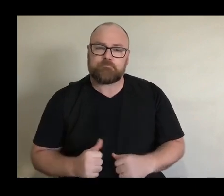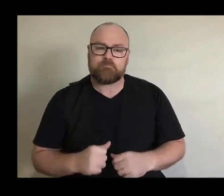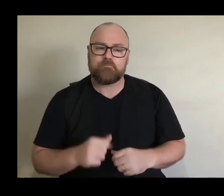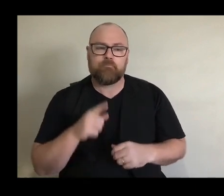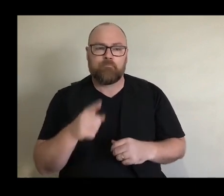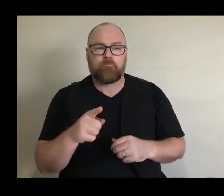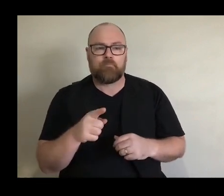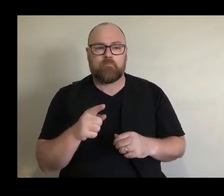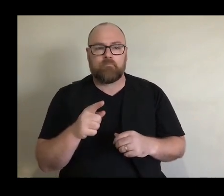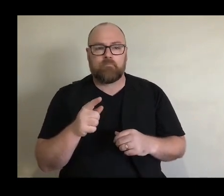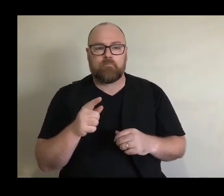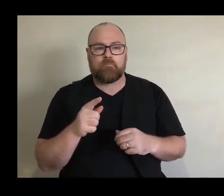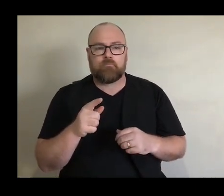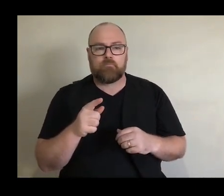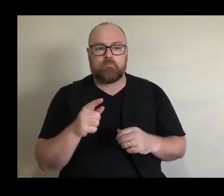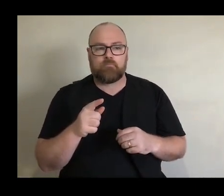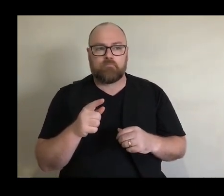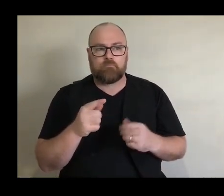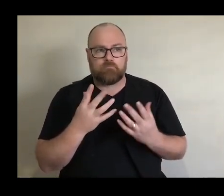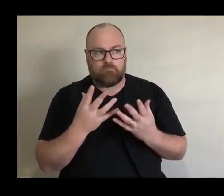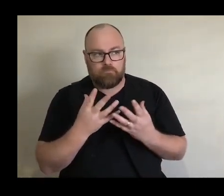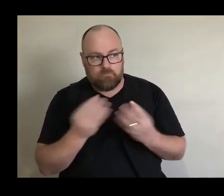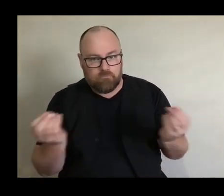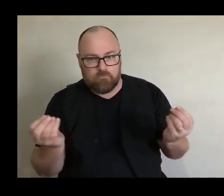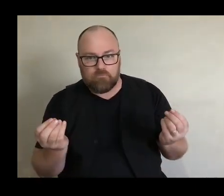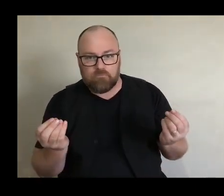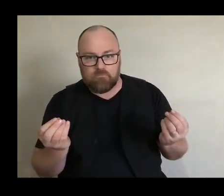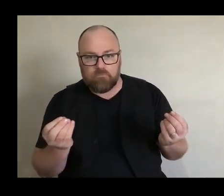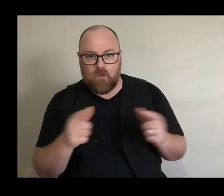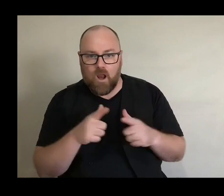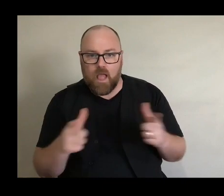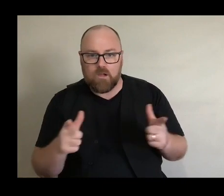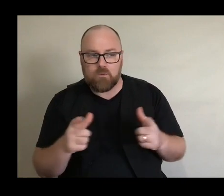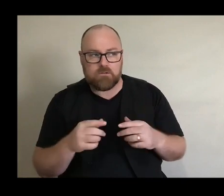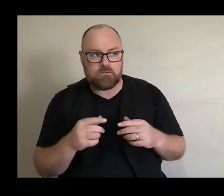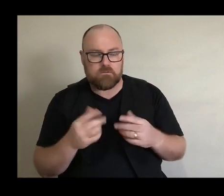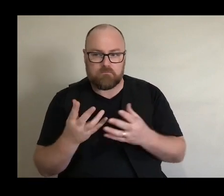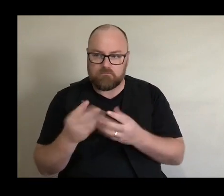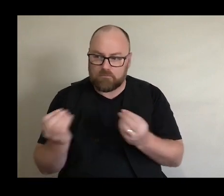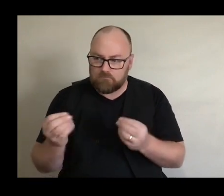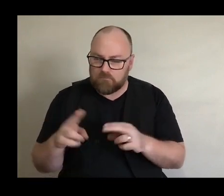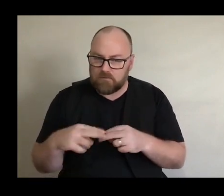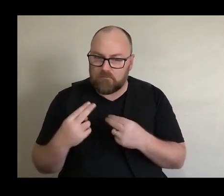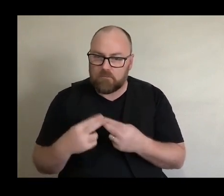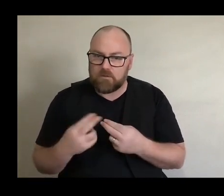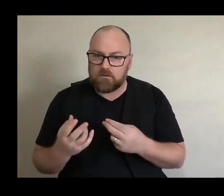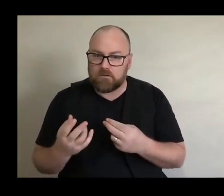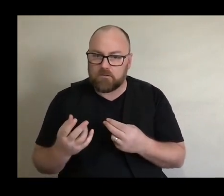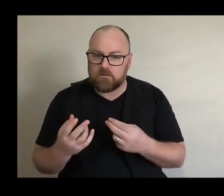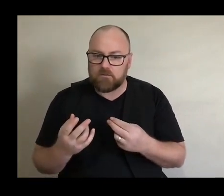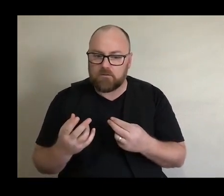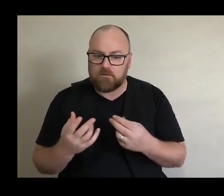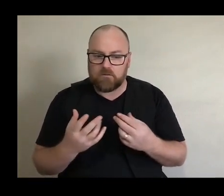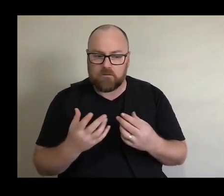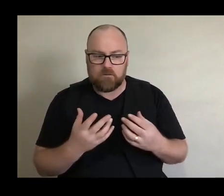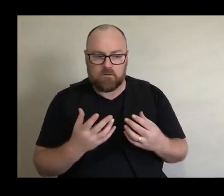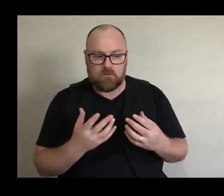absence of a language, the absence of family, at times the absence of ceremony, and the absence